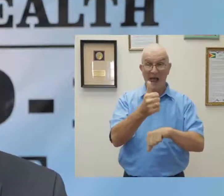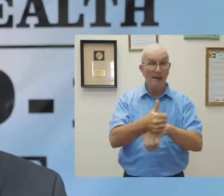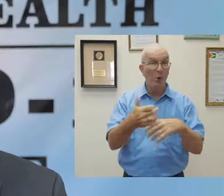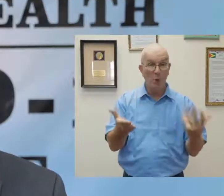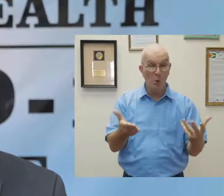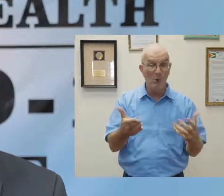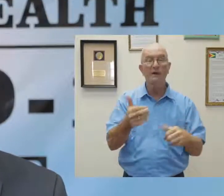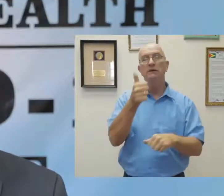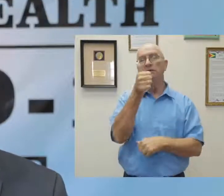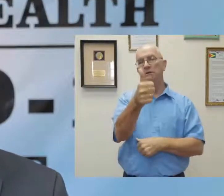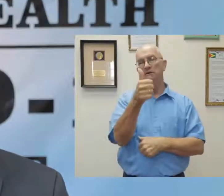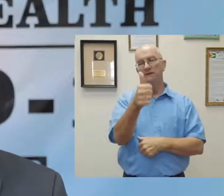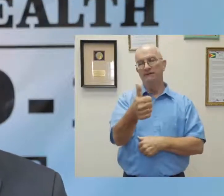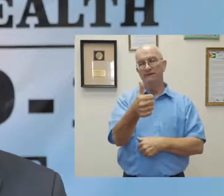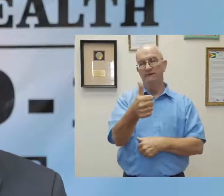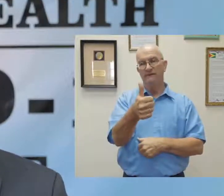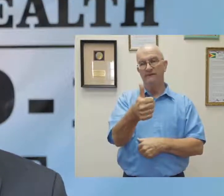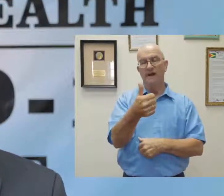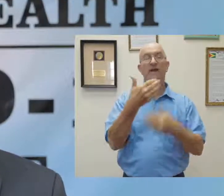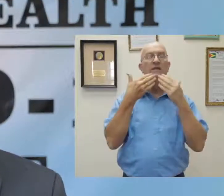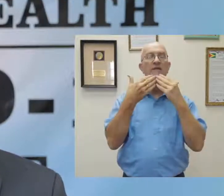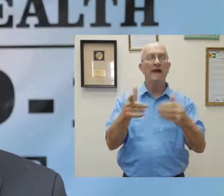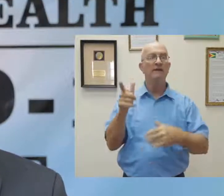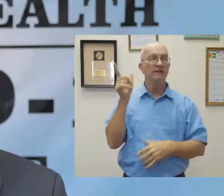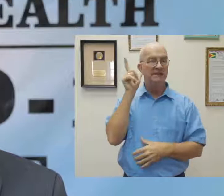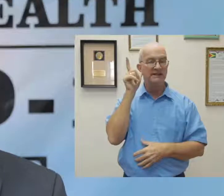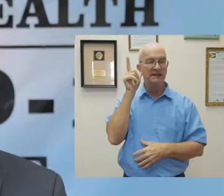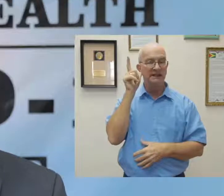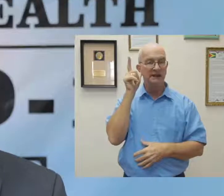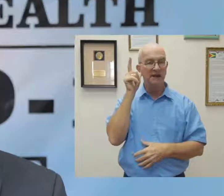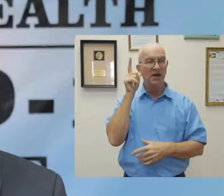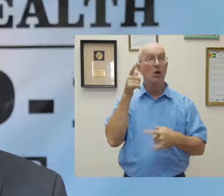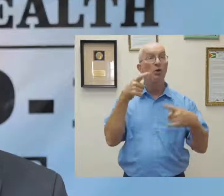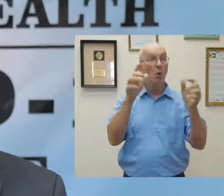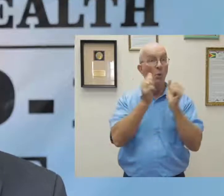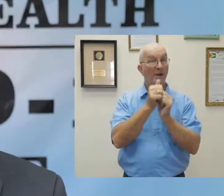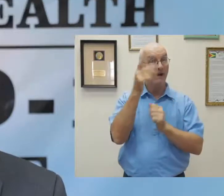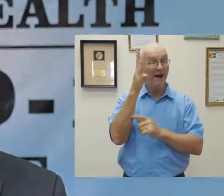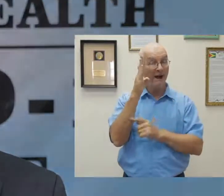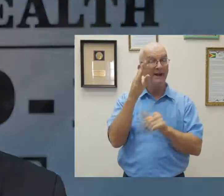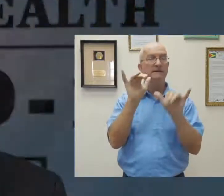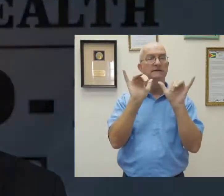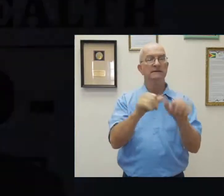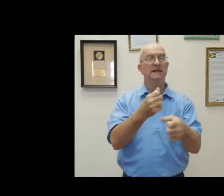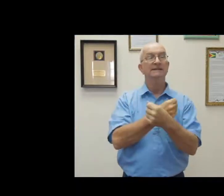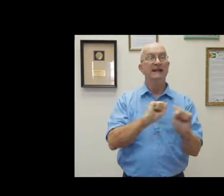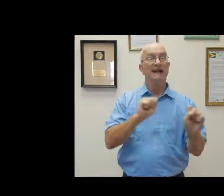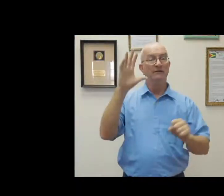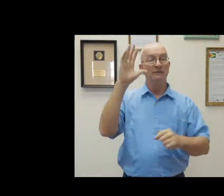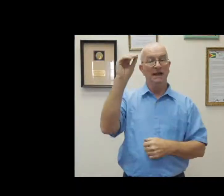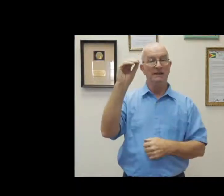is yourself. Thank you for listening. Go with God and stay safe, men.